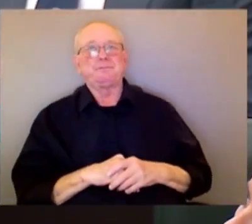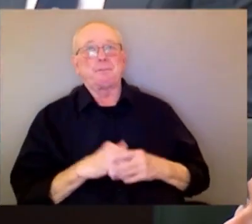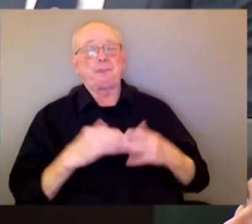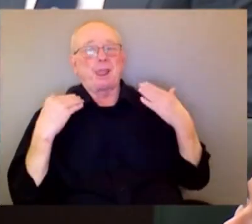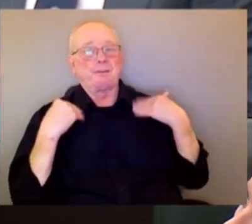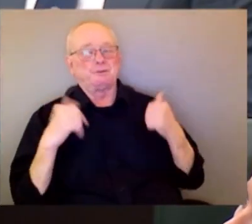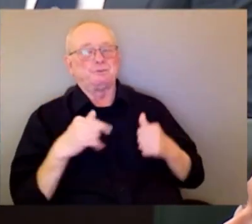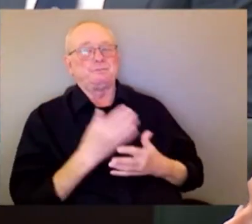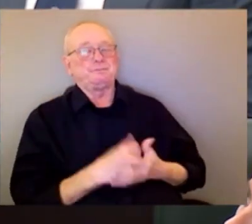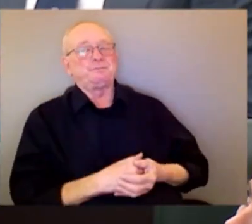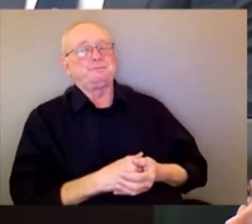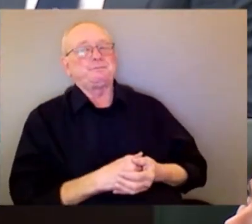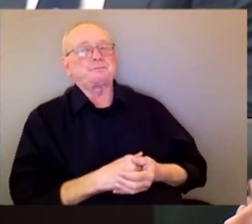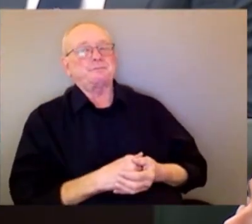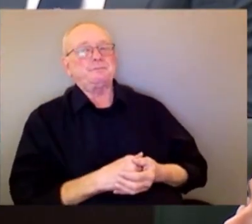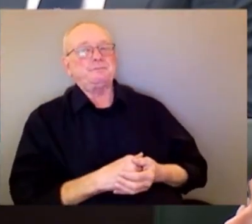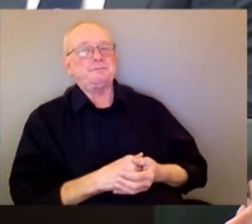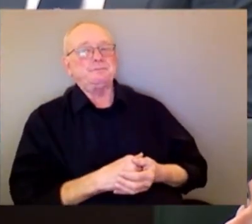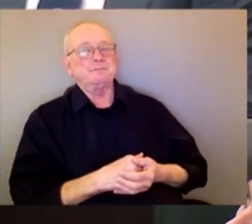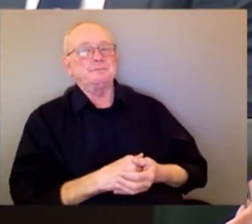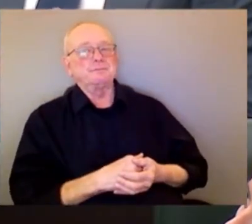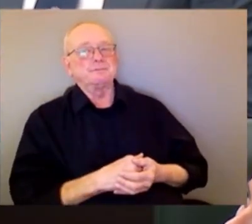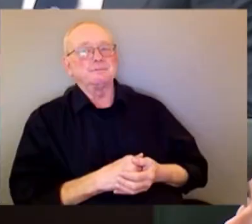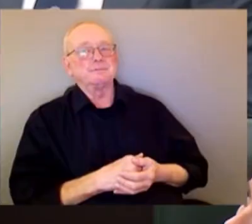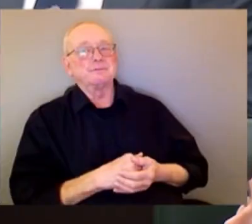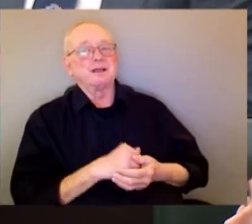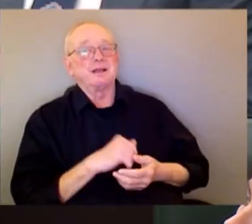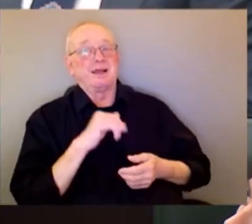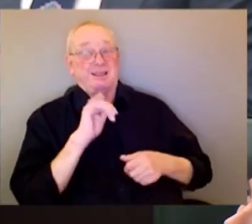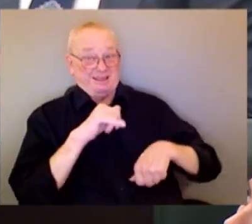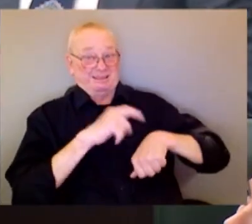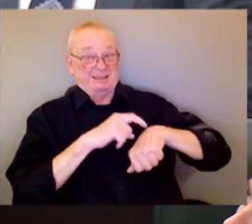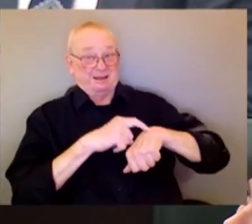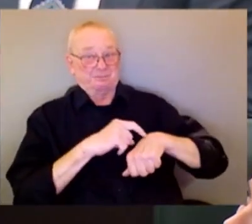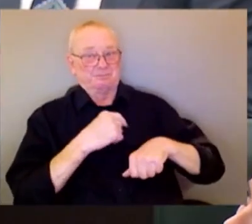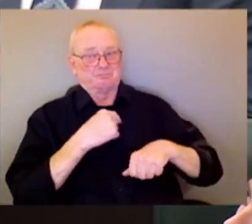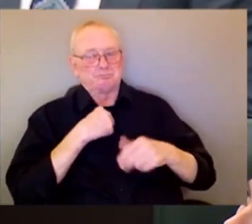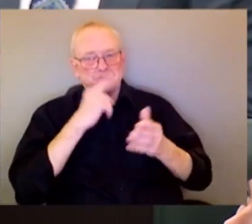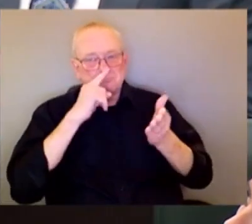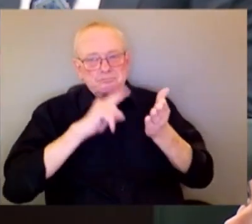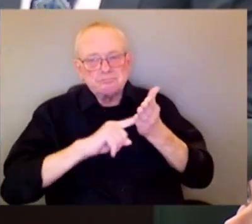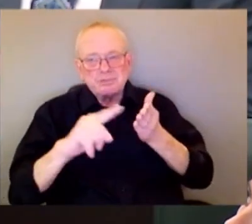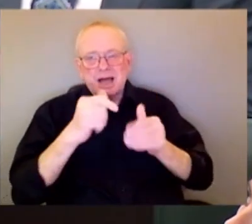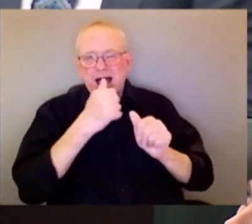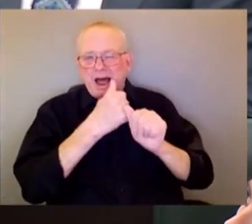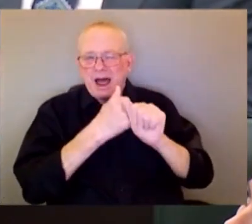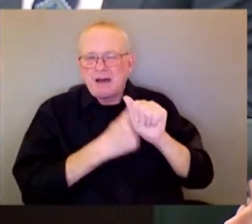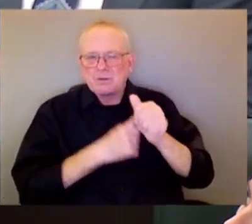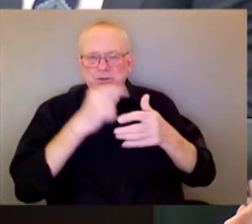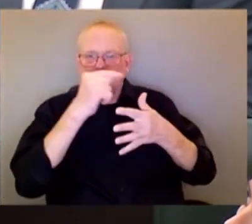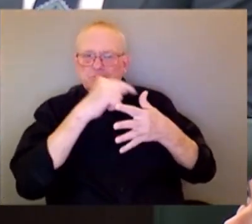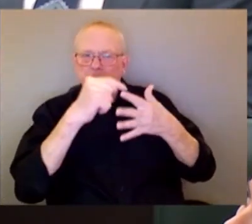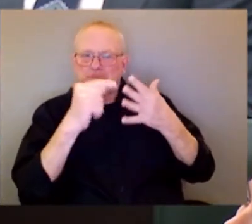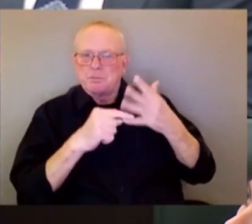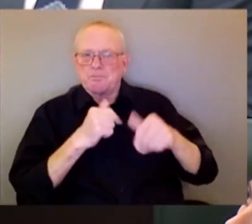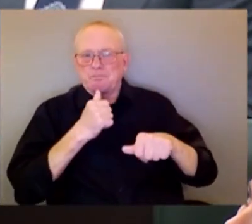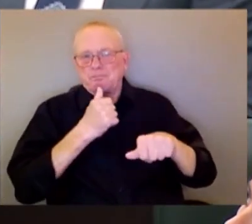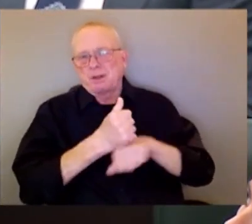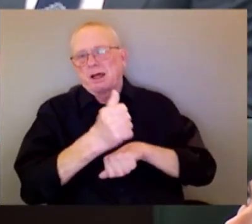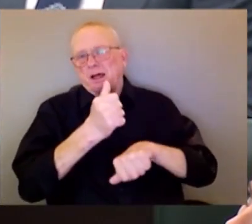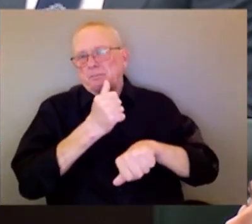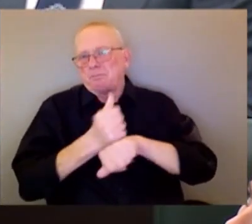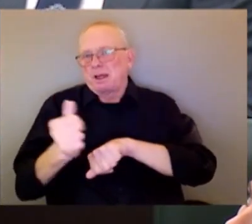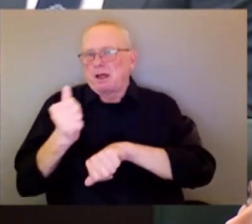Affairs. Mr. Speaker, at the time, I looked into every single accusation that the member opposite made. I asked for any information he had, furnished